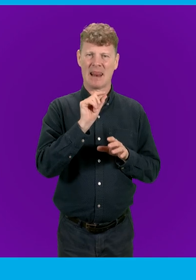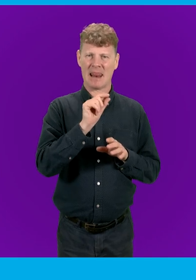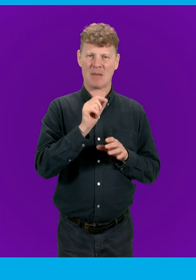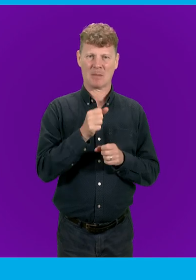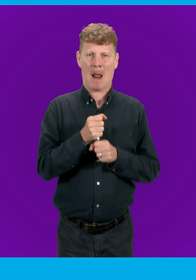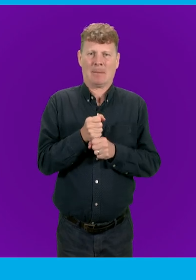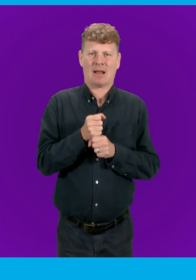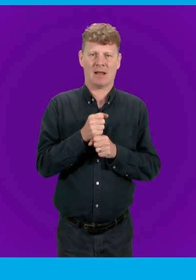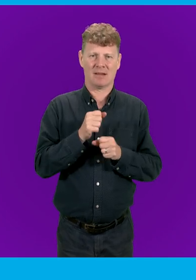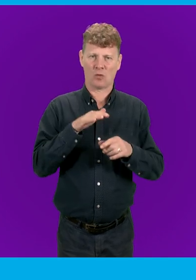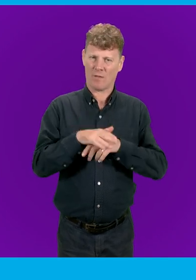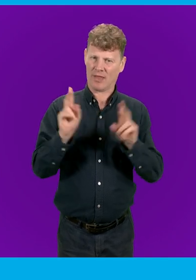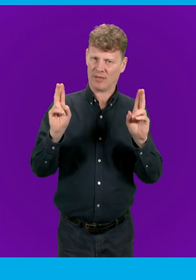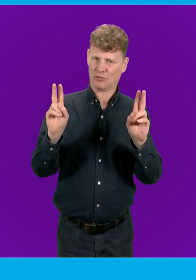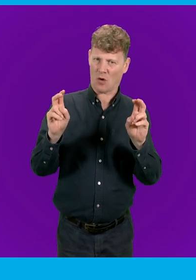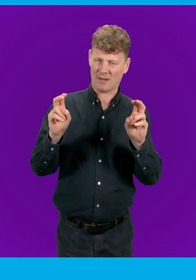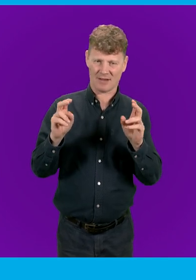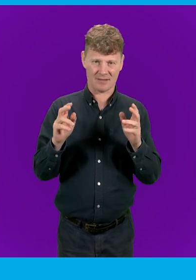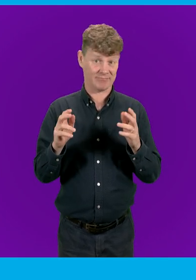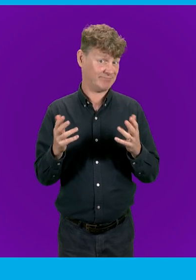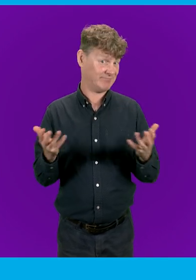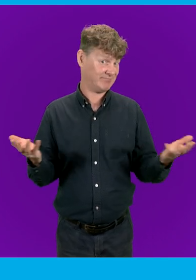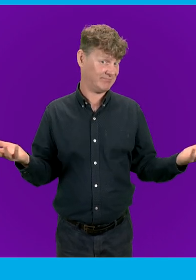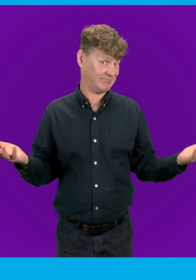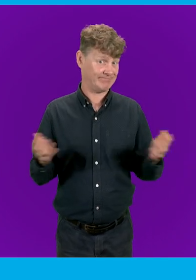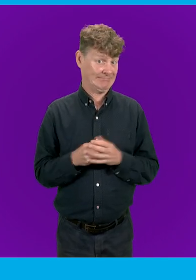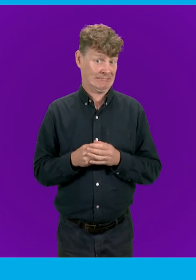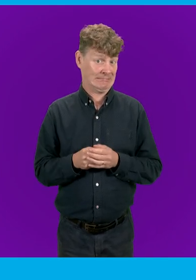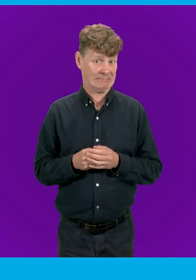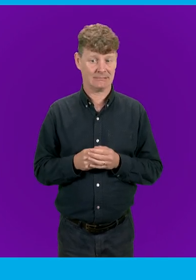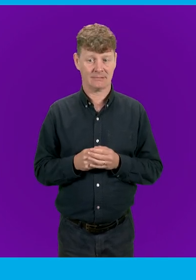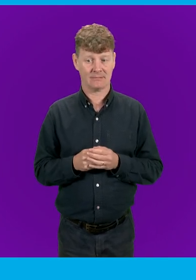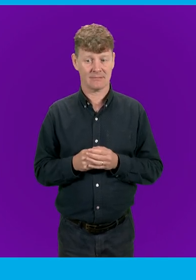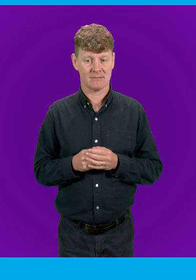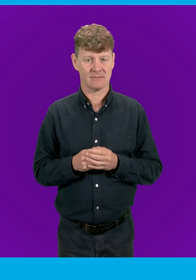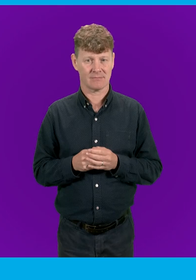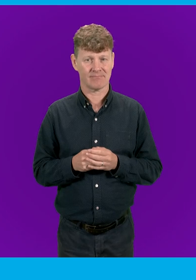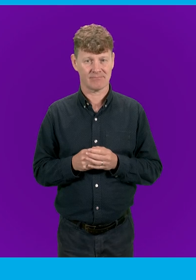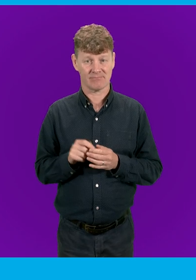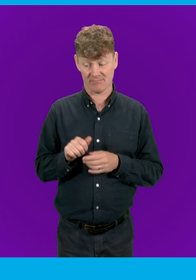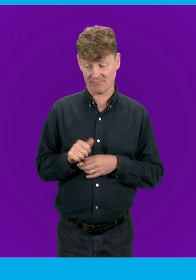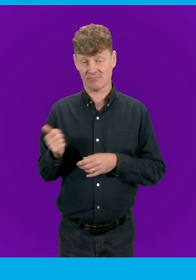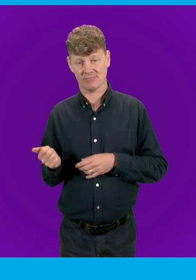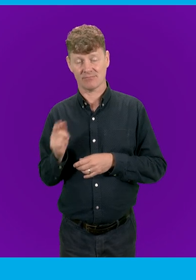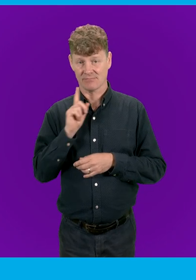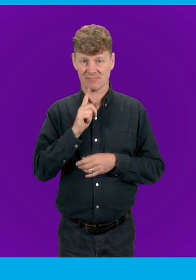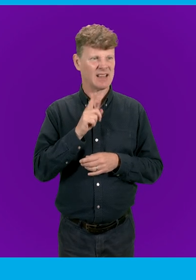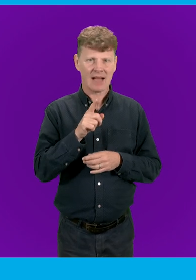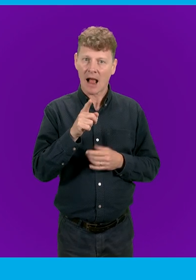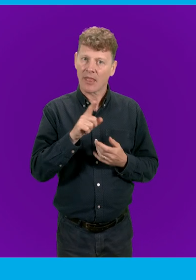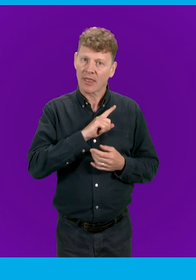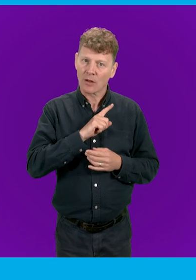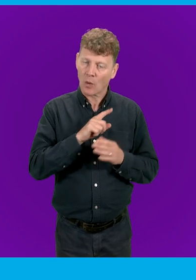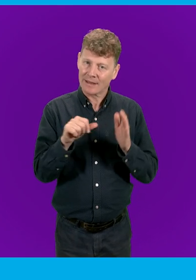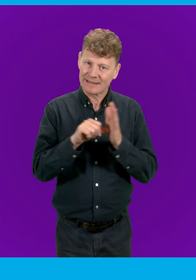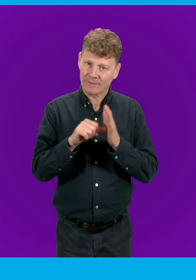whole topic of any of it. So, yeah. I think that's probably why it makes it so difficult to talk about